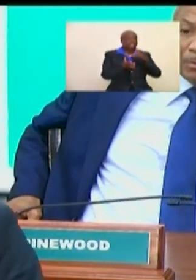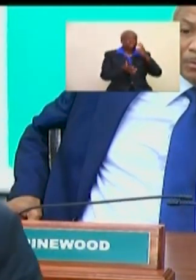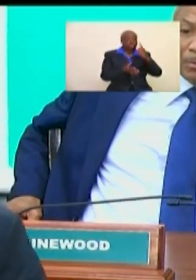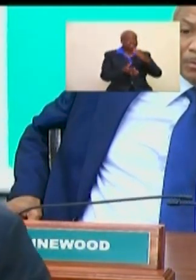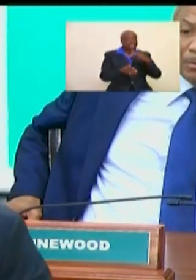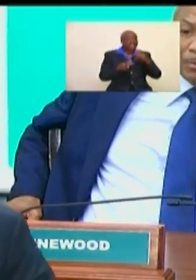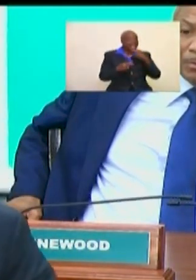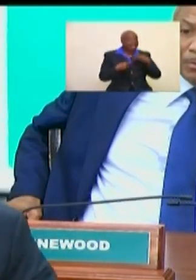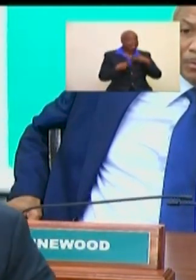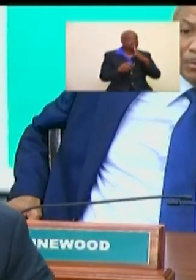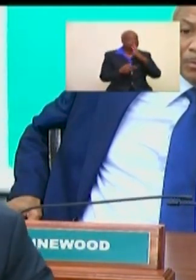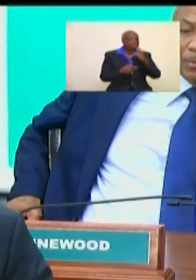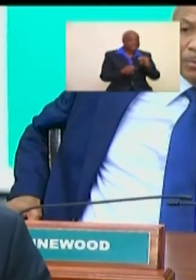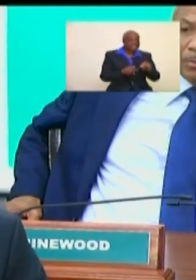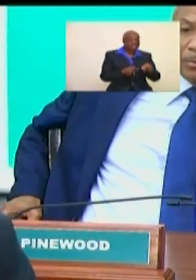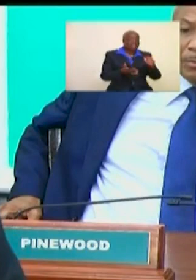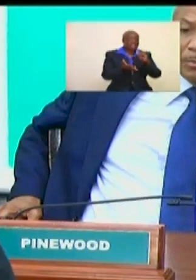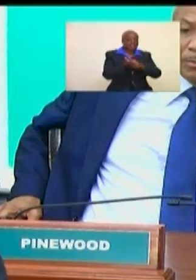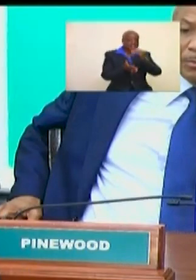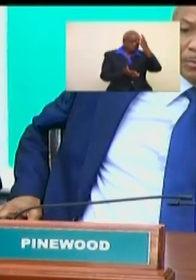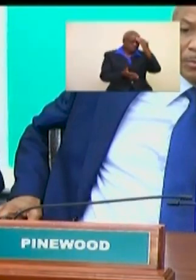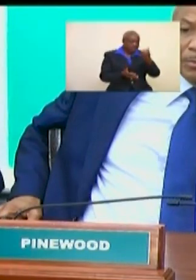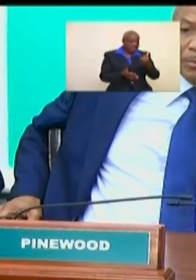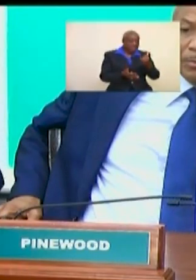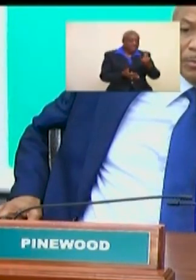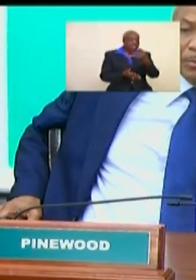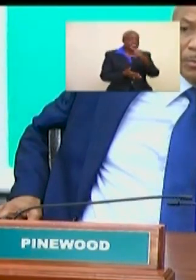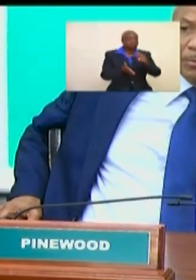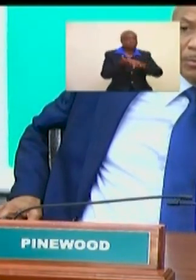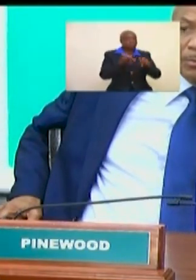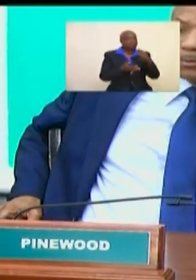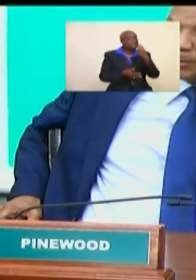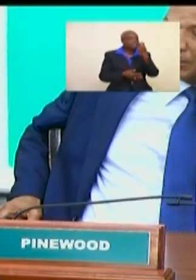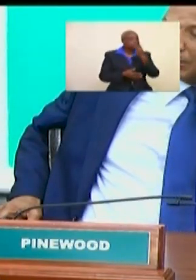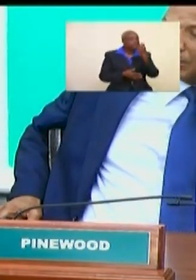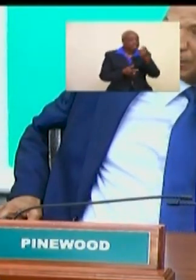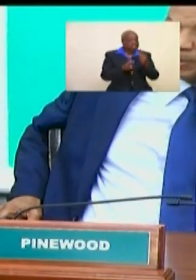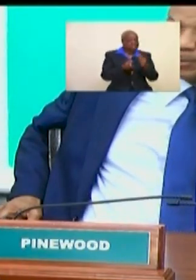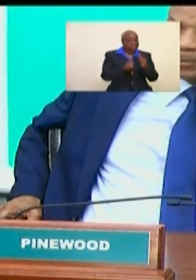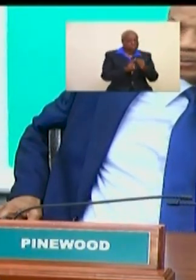And that's why the report says, and that's why they speak to,